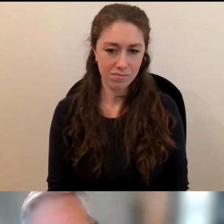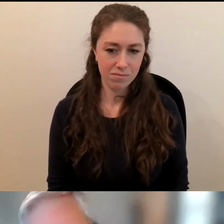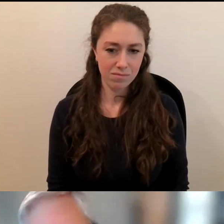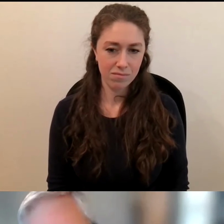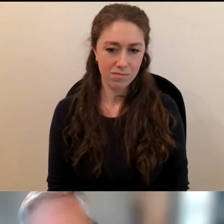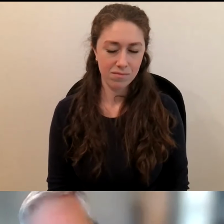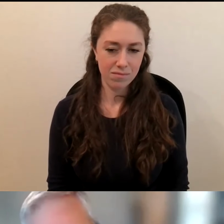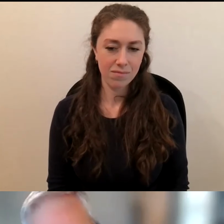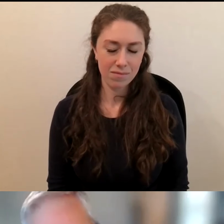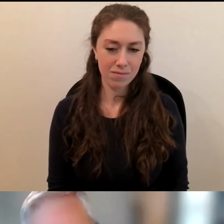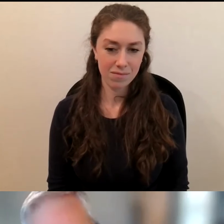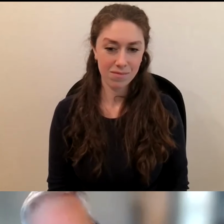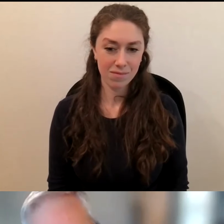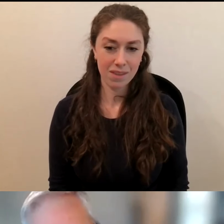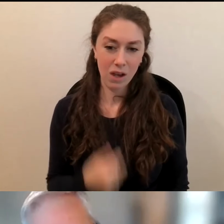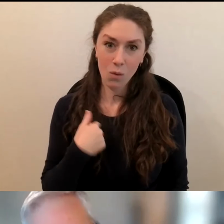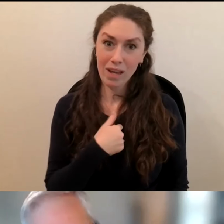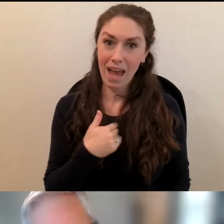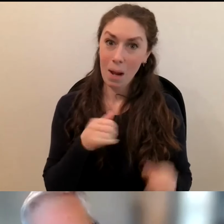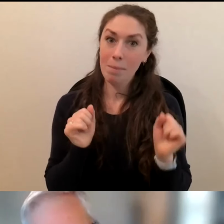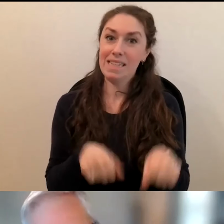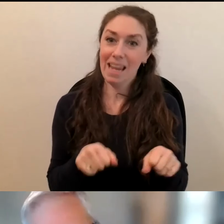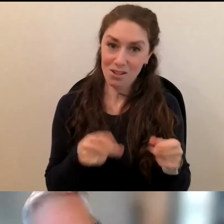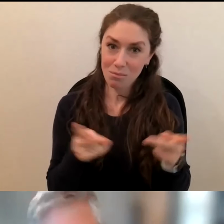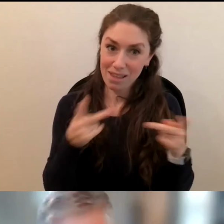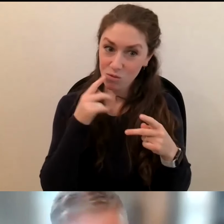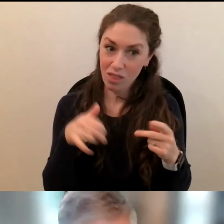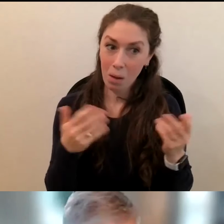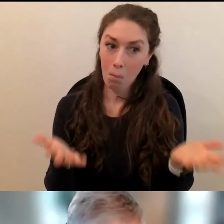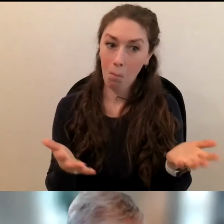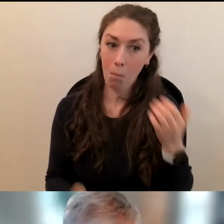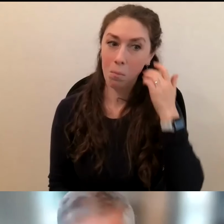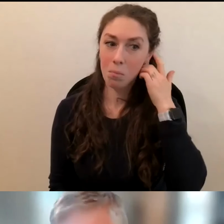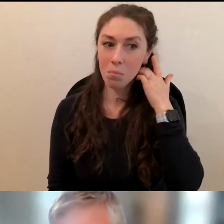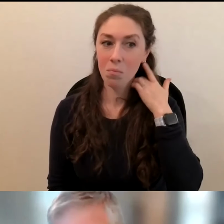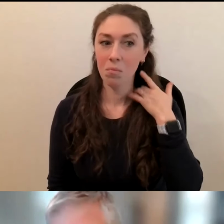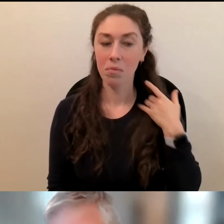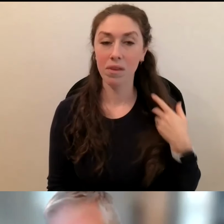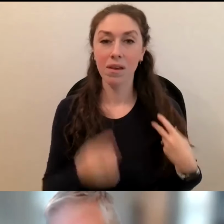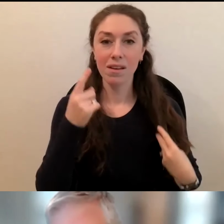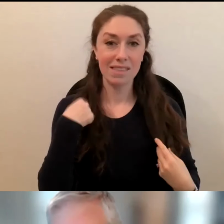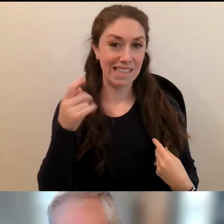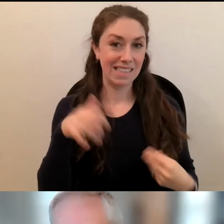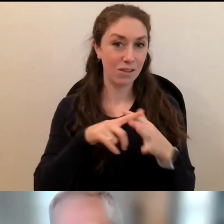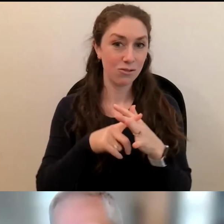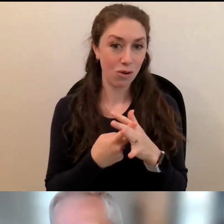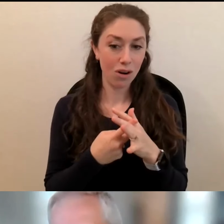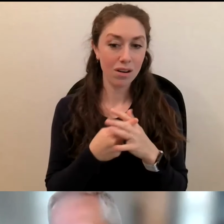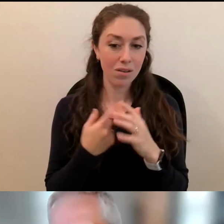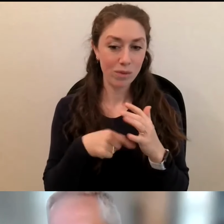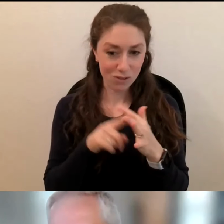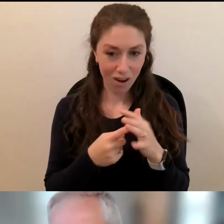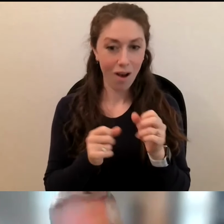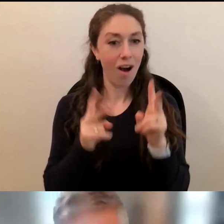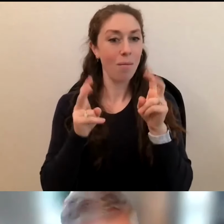we had a place for it. We had a potential place for it. And since that start, we started uploading